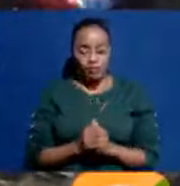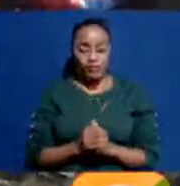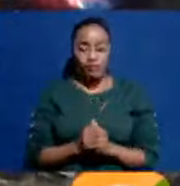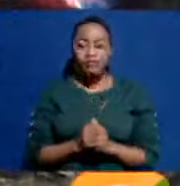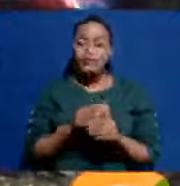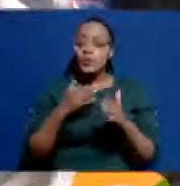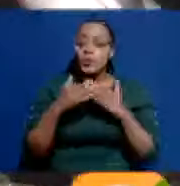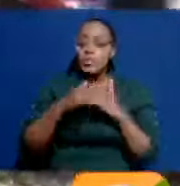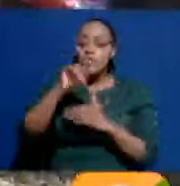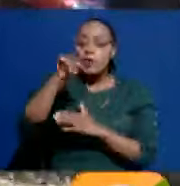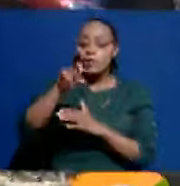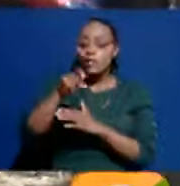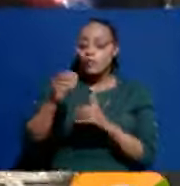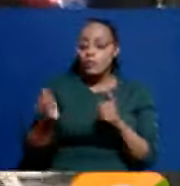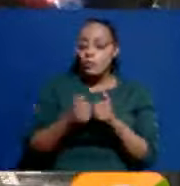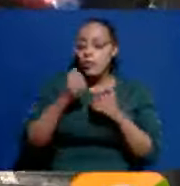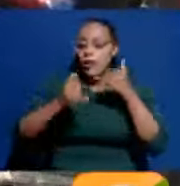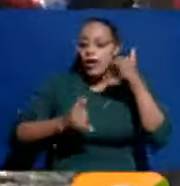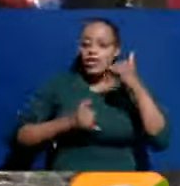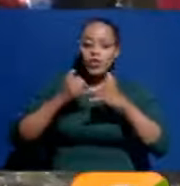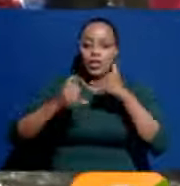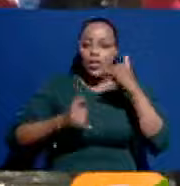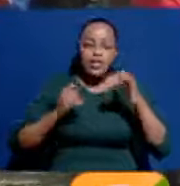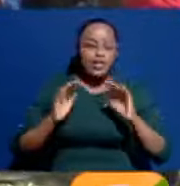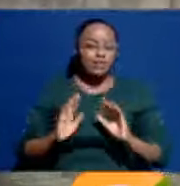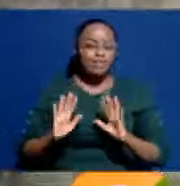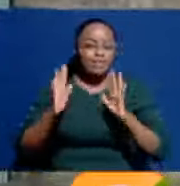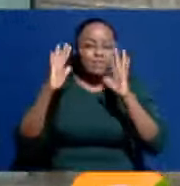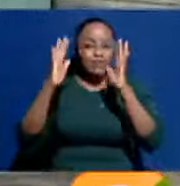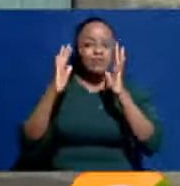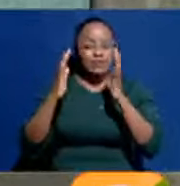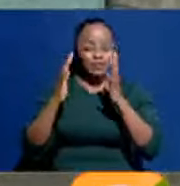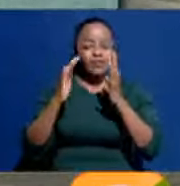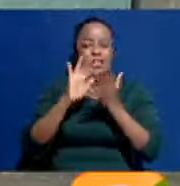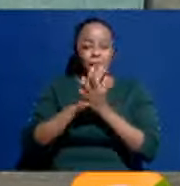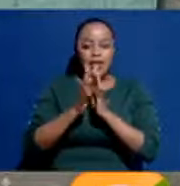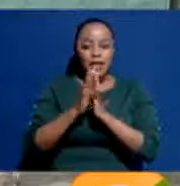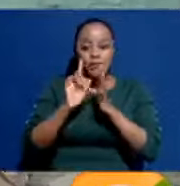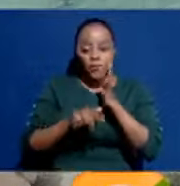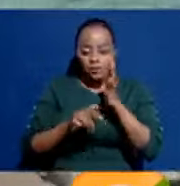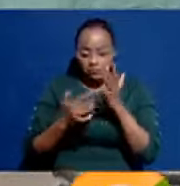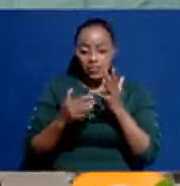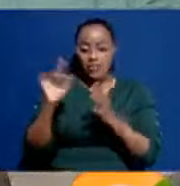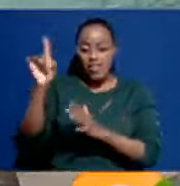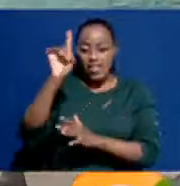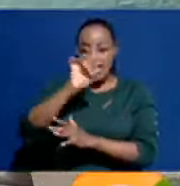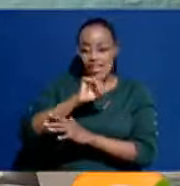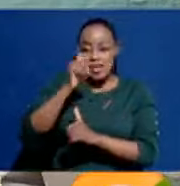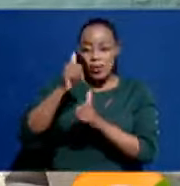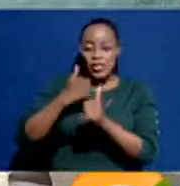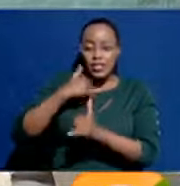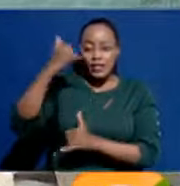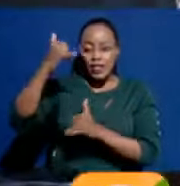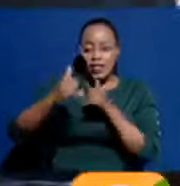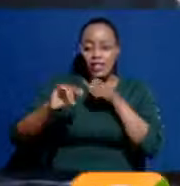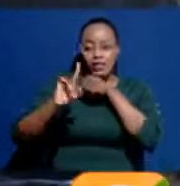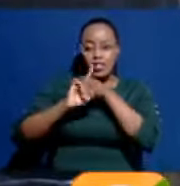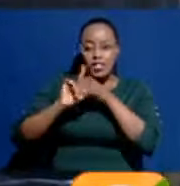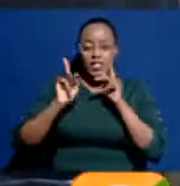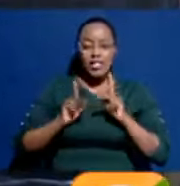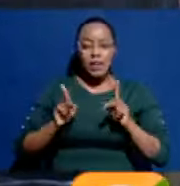What was supposed to be a joyous celebration ended up becoming the day that marked the end for six